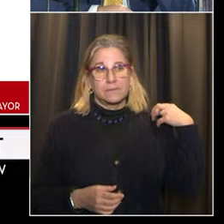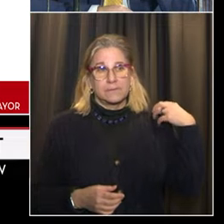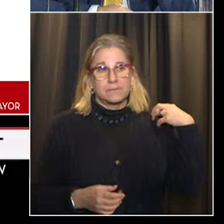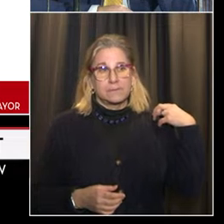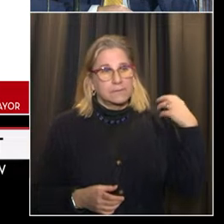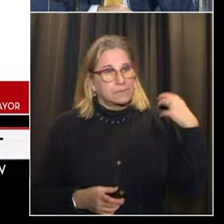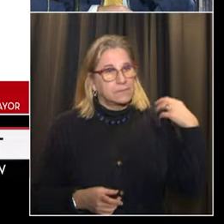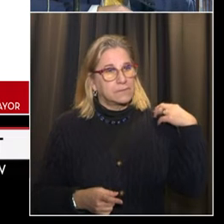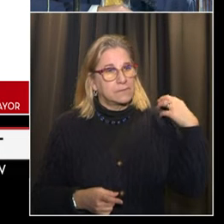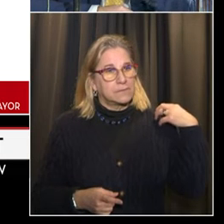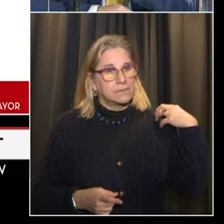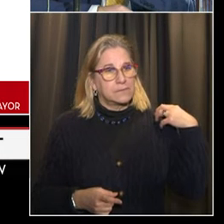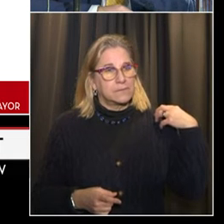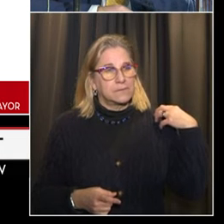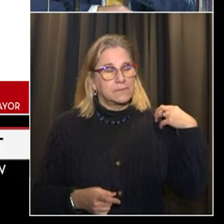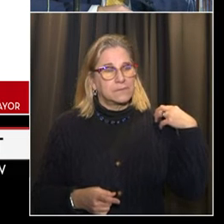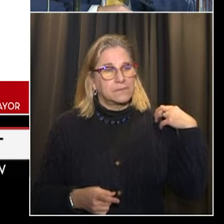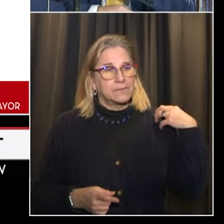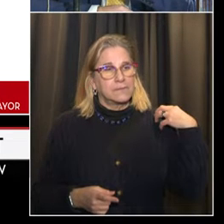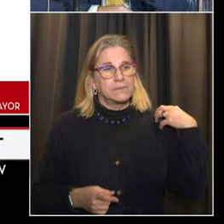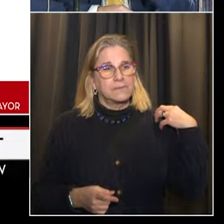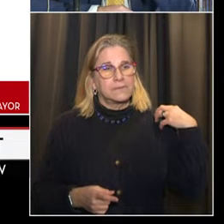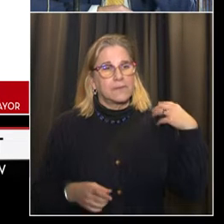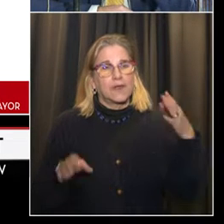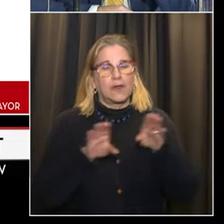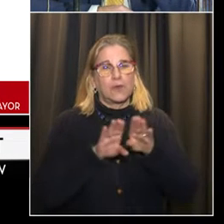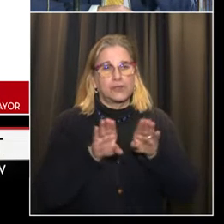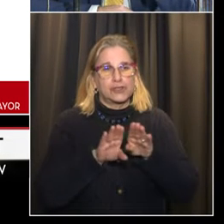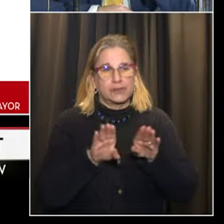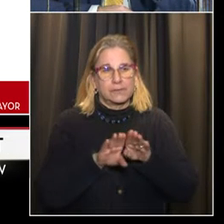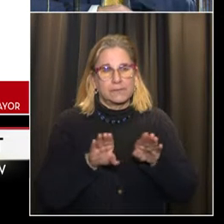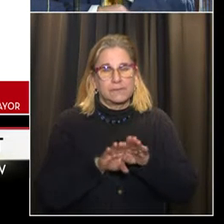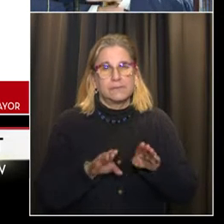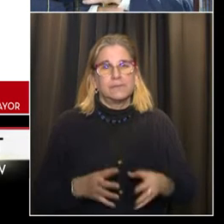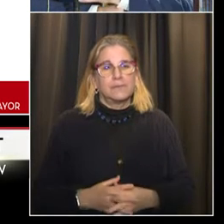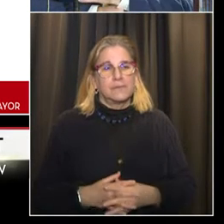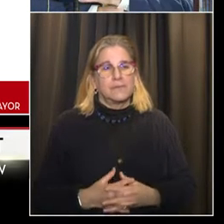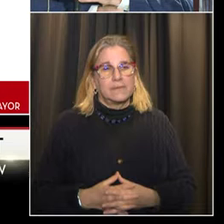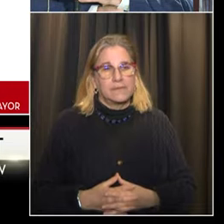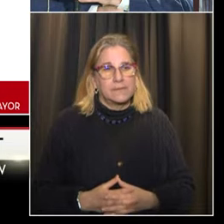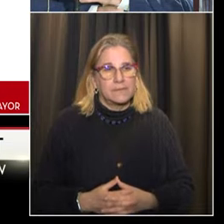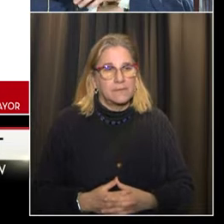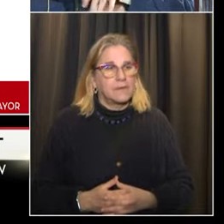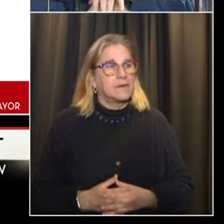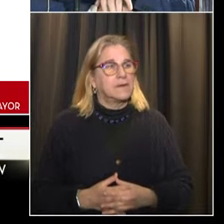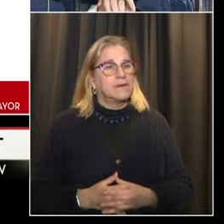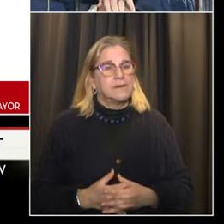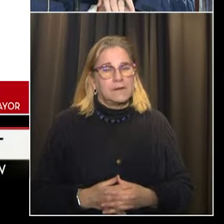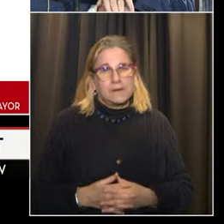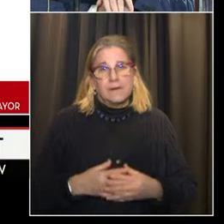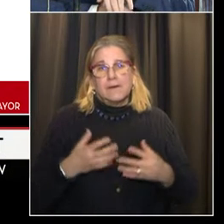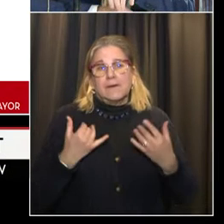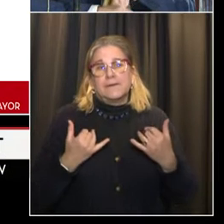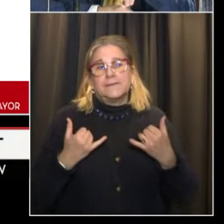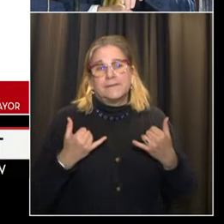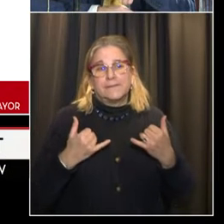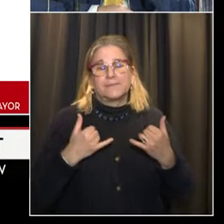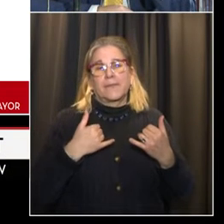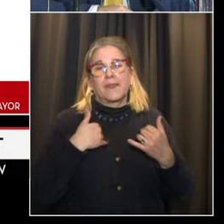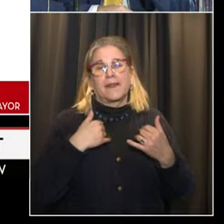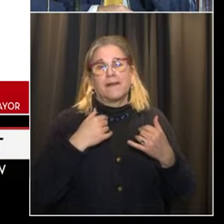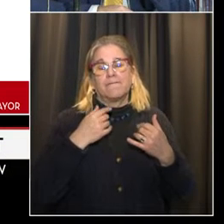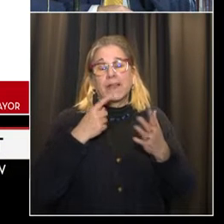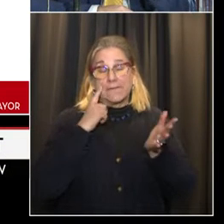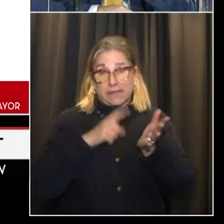many homicides you're closing, as well as how many homicides occurred in that year. So sometimes when there's a